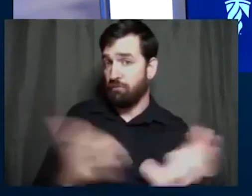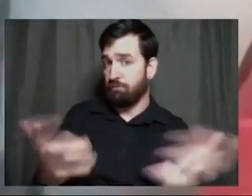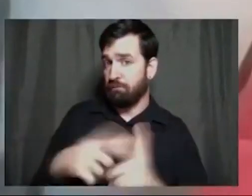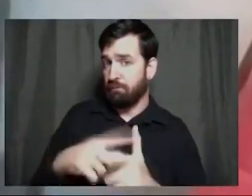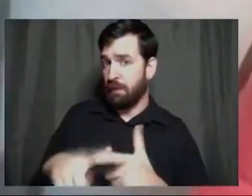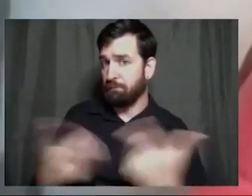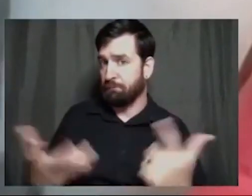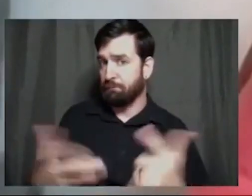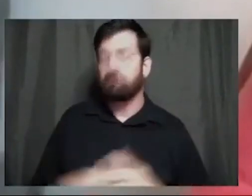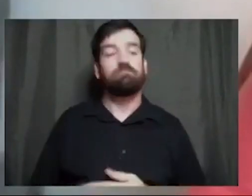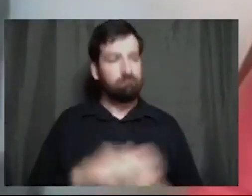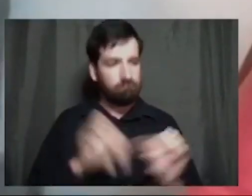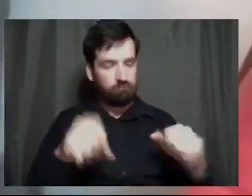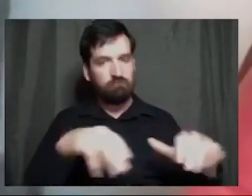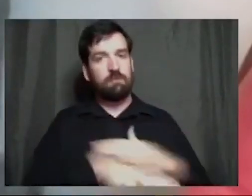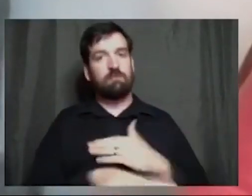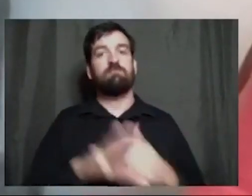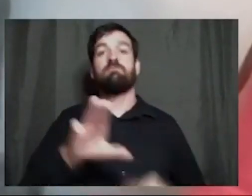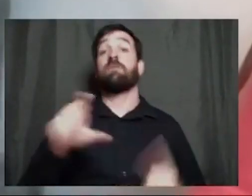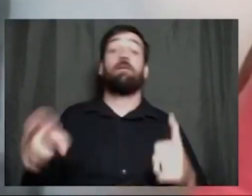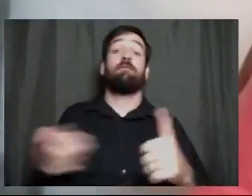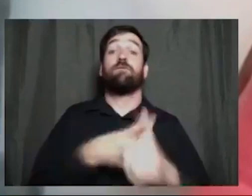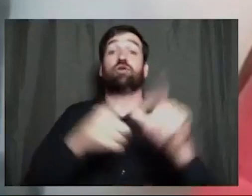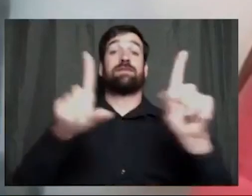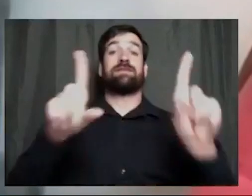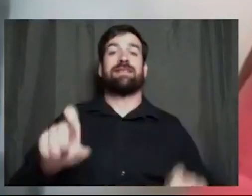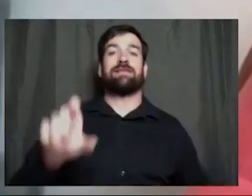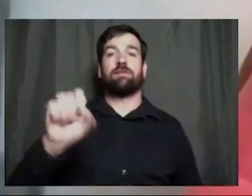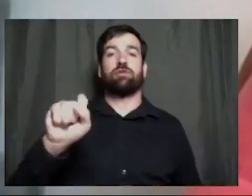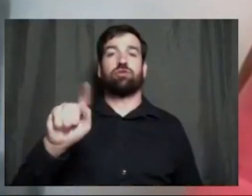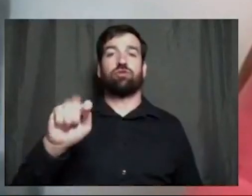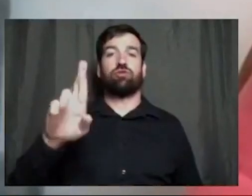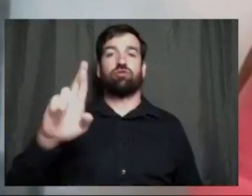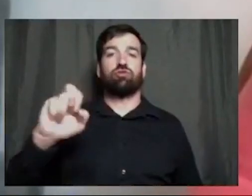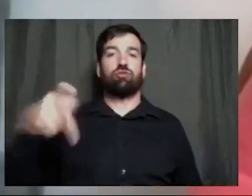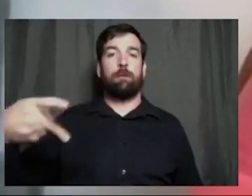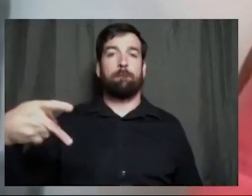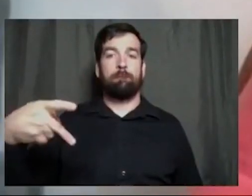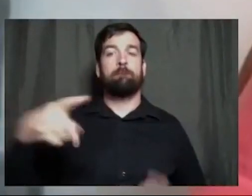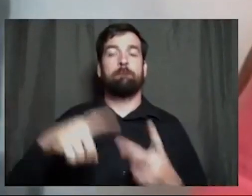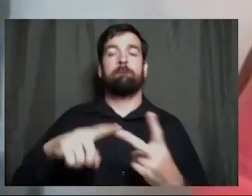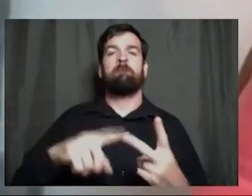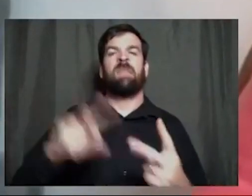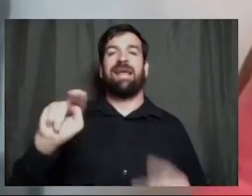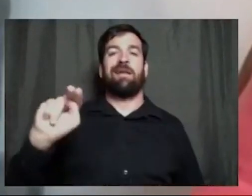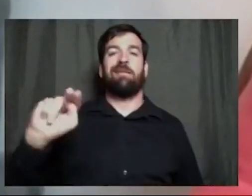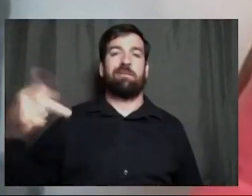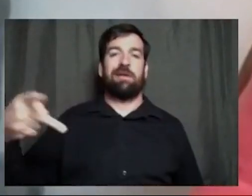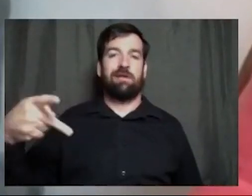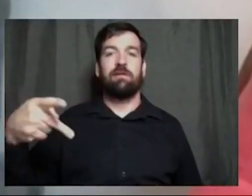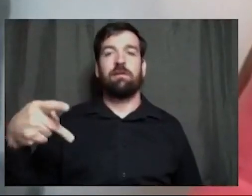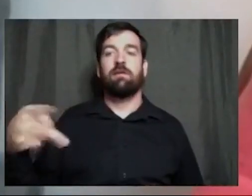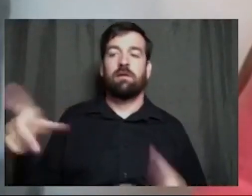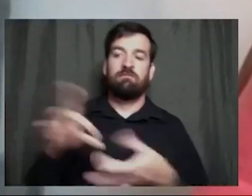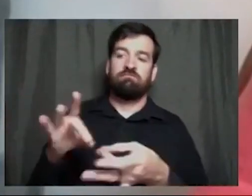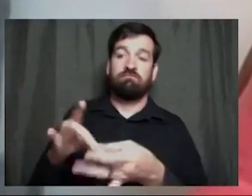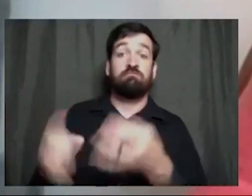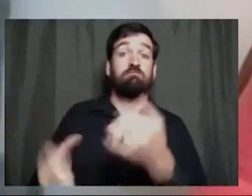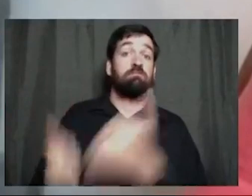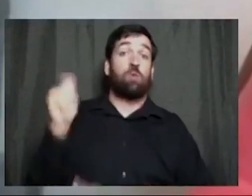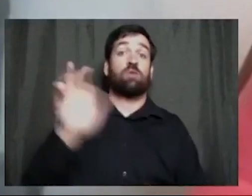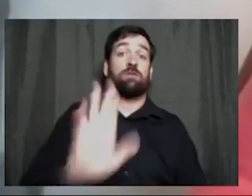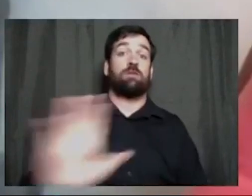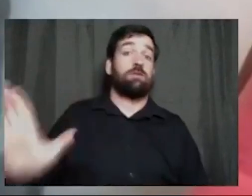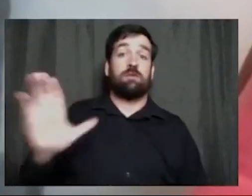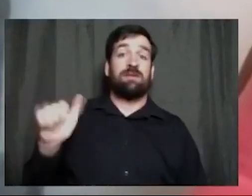So we went in, and strep was the first thing they tested for. And then the nurse practitioner we saw in particular said that most of her cases